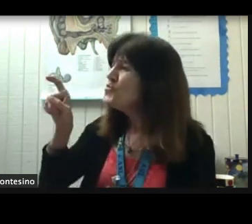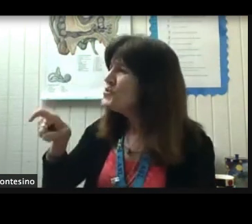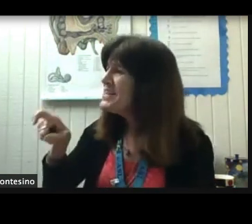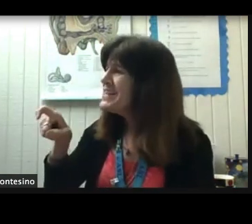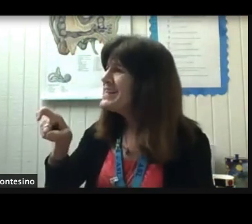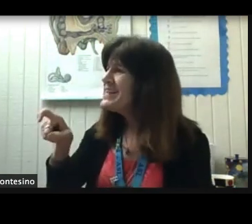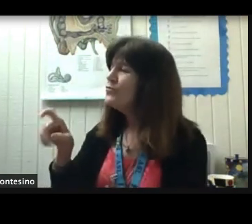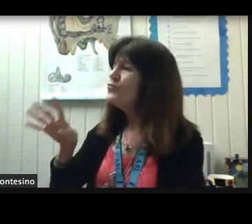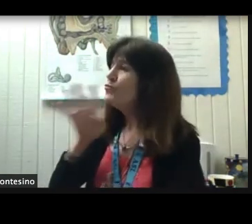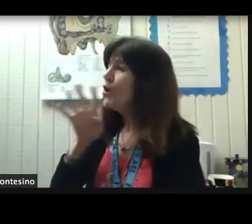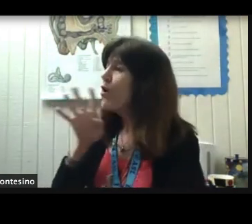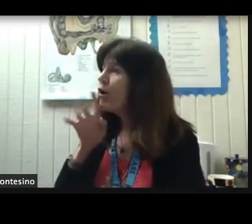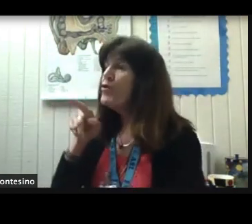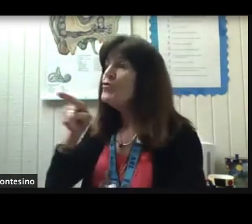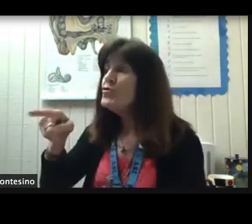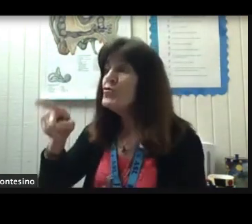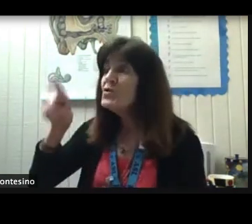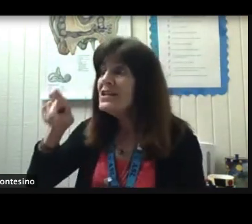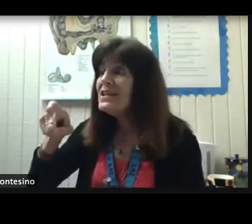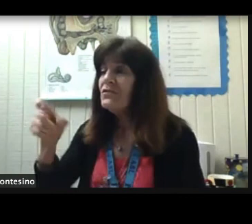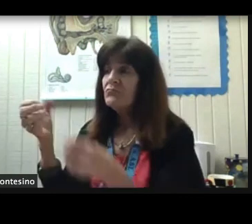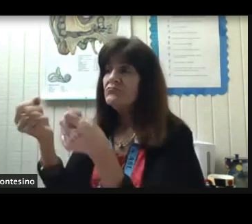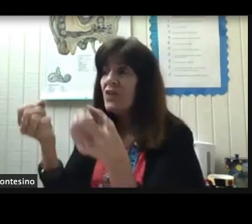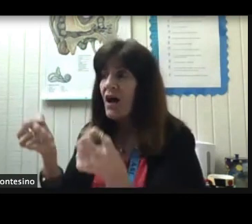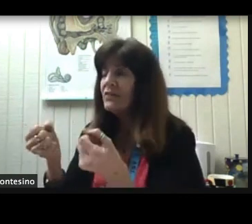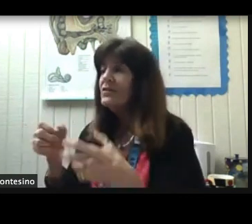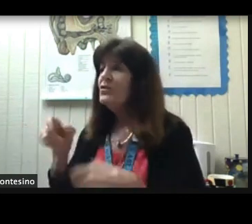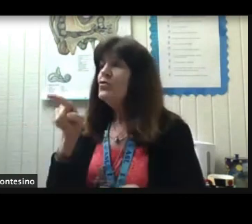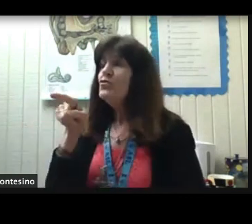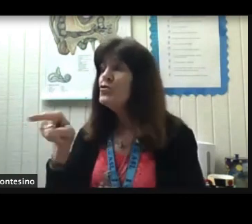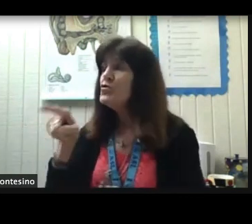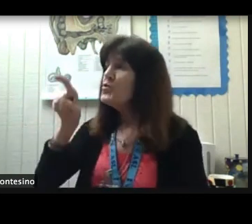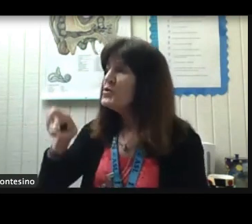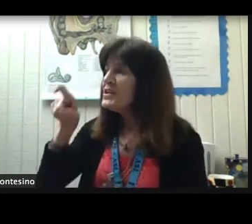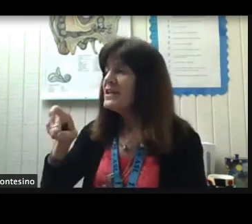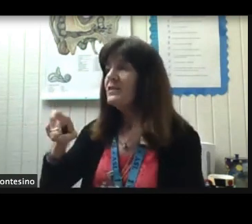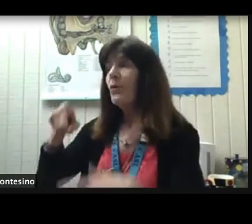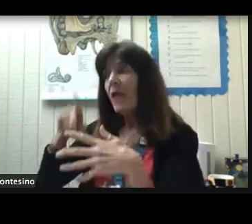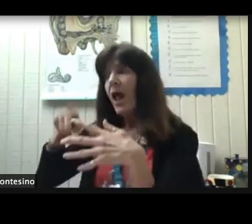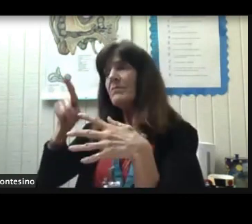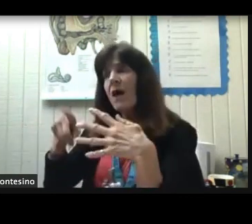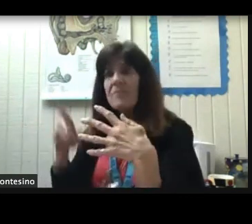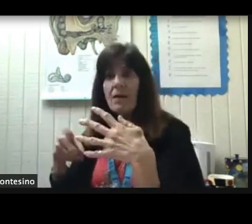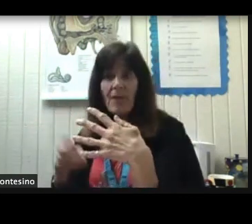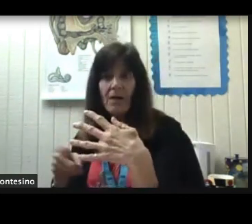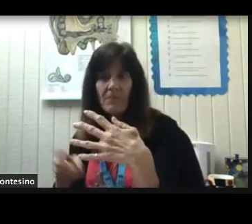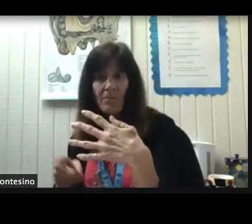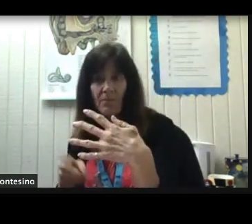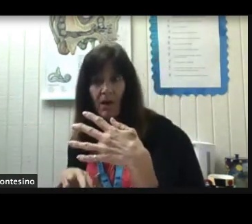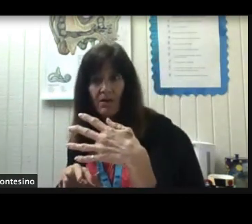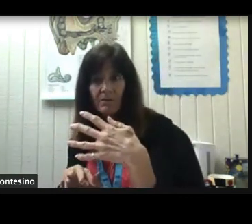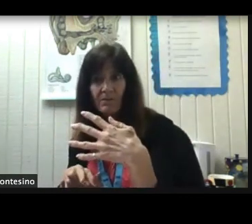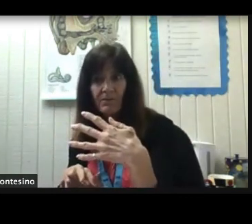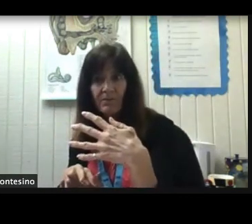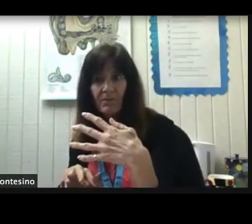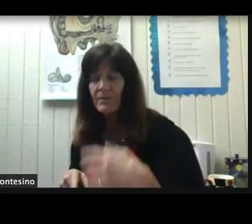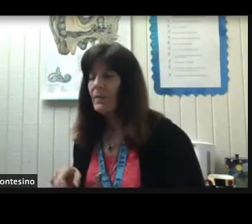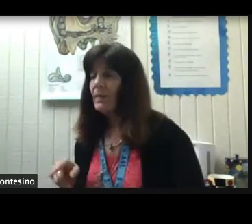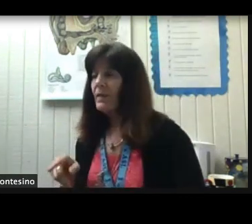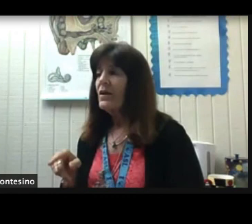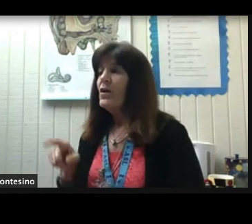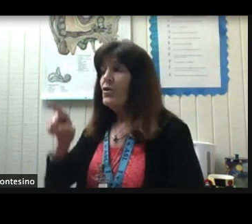their views saying you need to speak or you need to sign or you need to this, that, or the other.